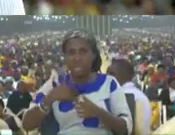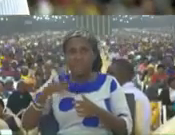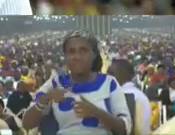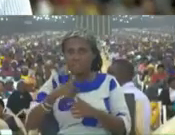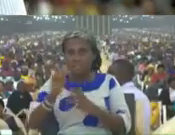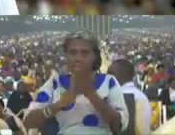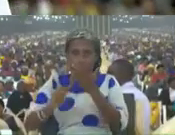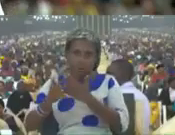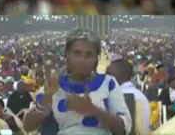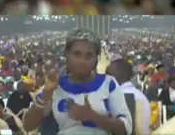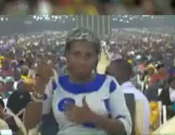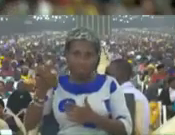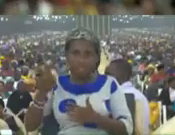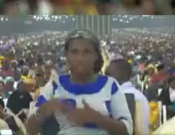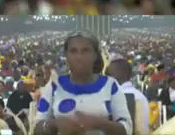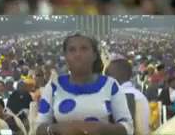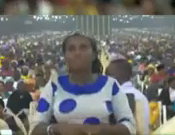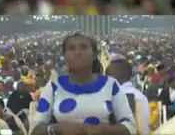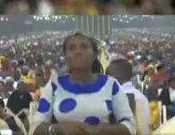later.